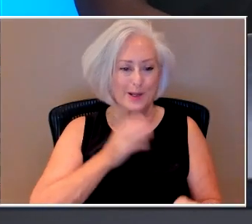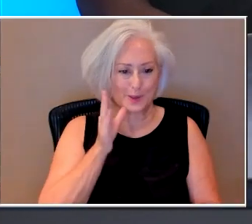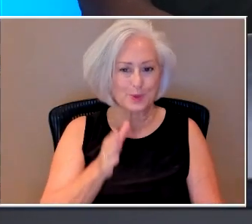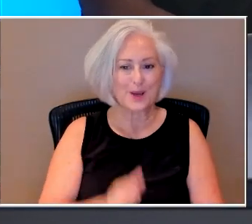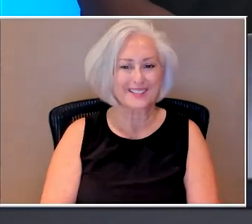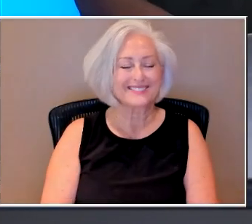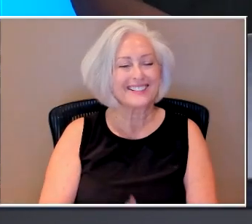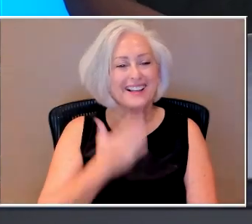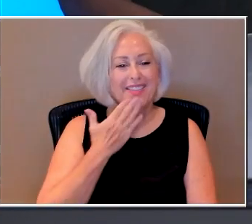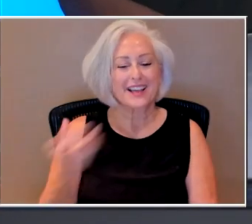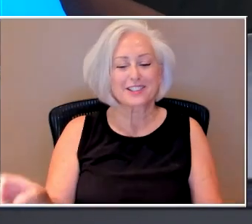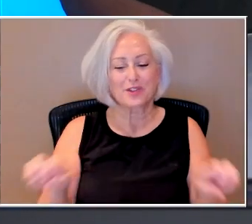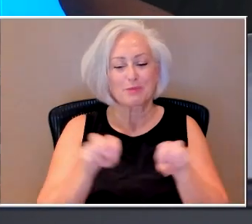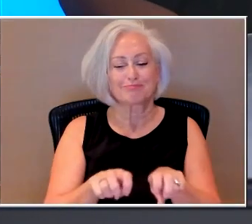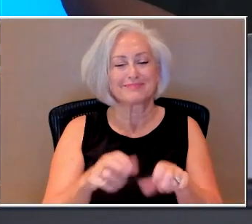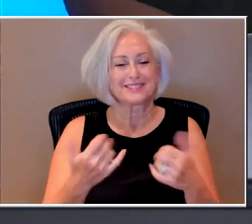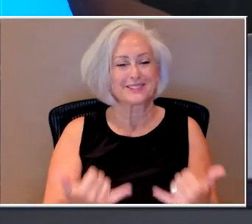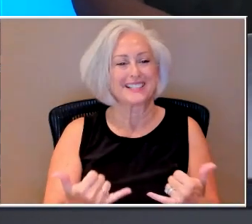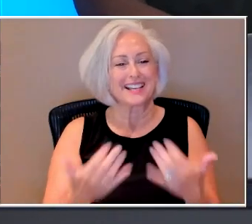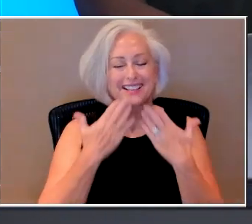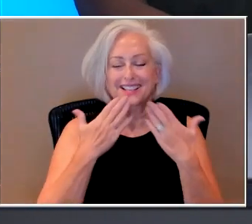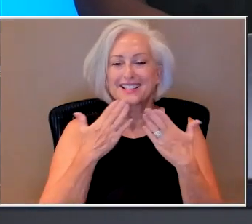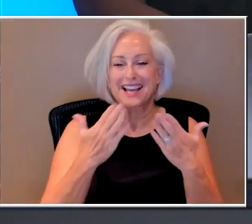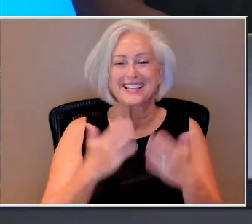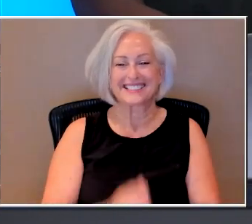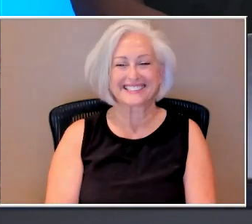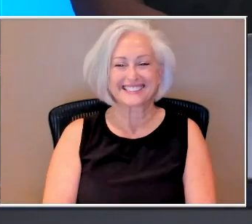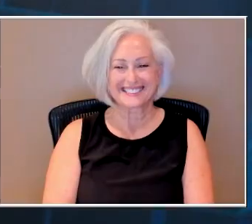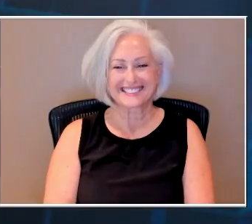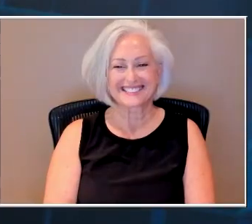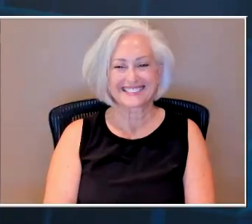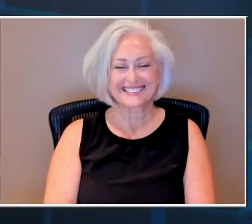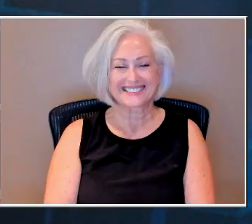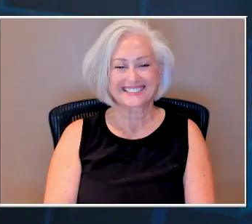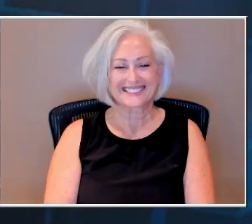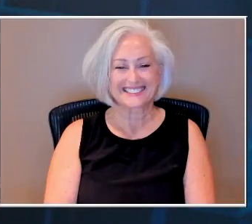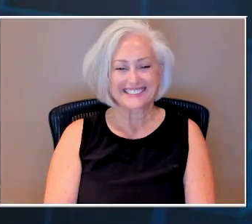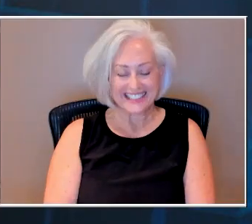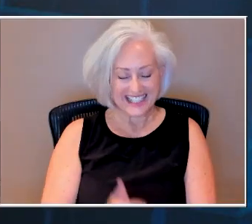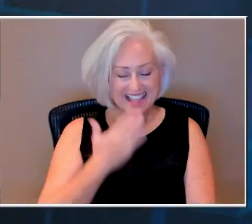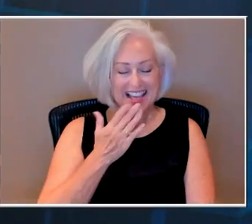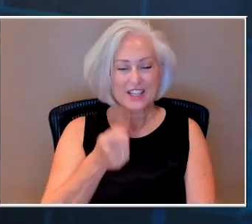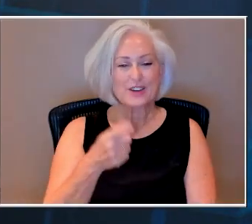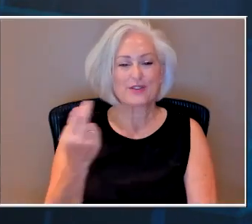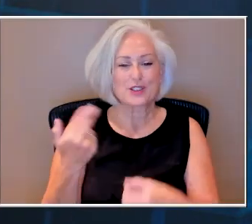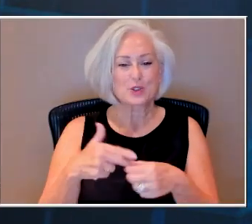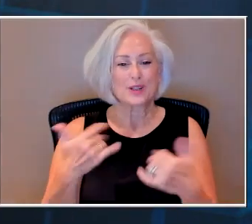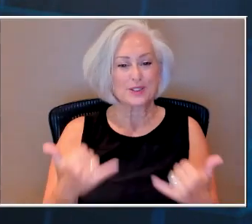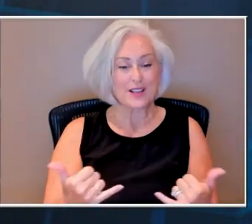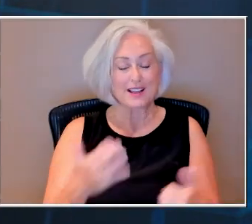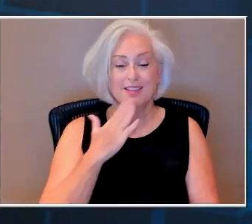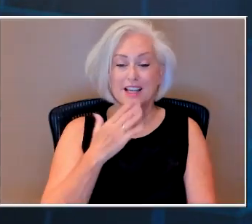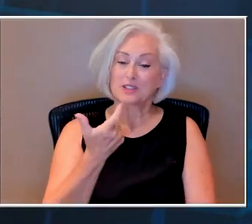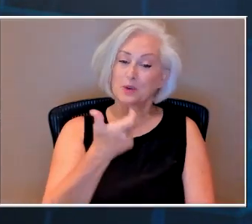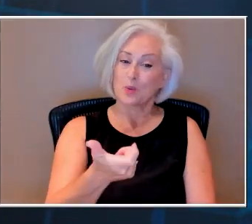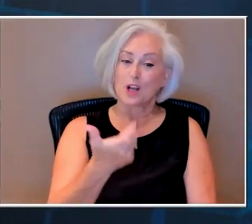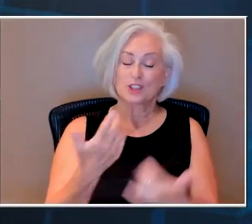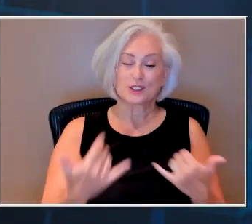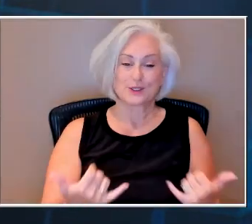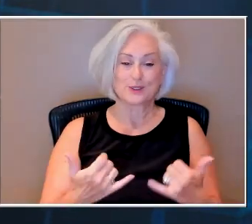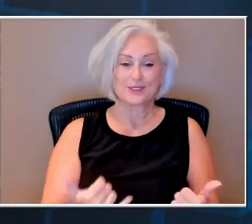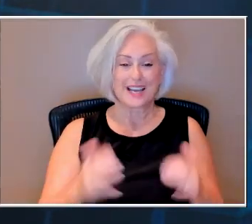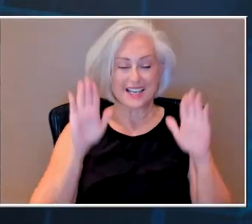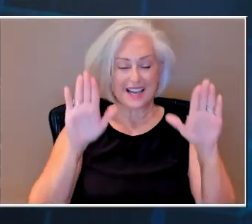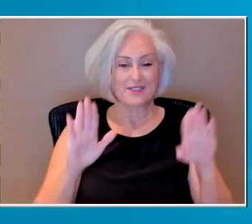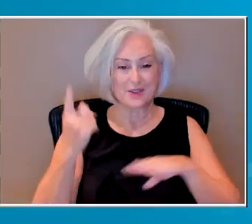today. All right. Thank you for having me. You bet. You bet. All right. Thanks to all of our guests for being with us. Thanks to our viewers for being with us today. Have a great one. We'll see you